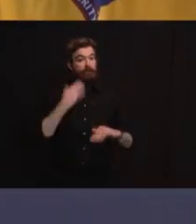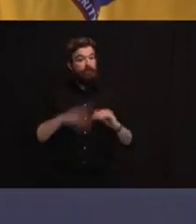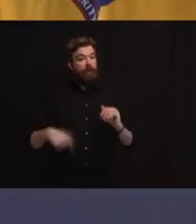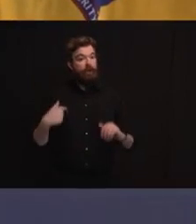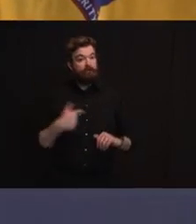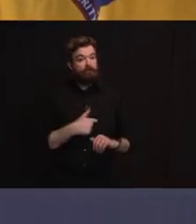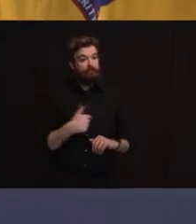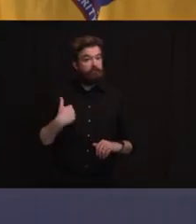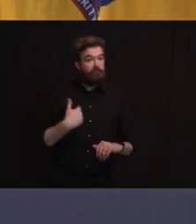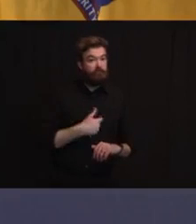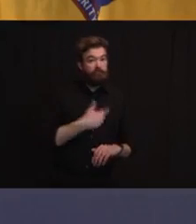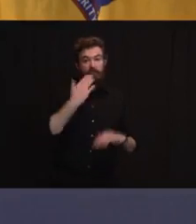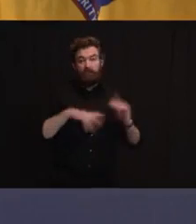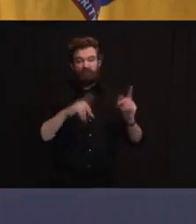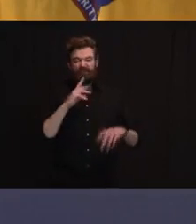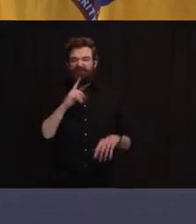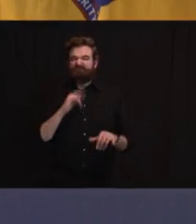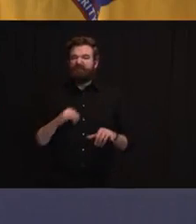No.